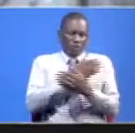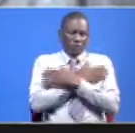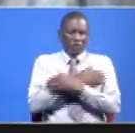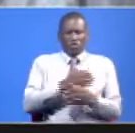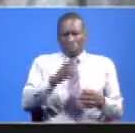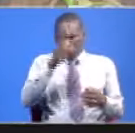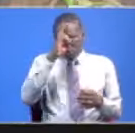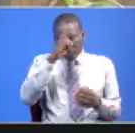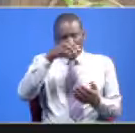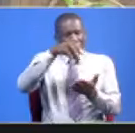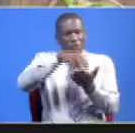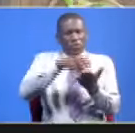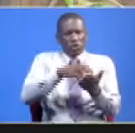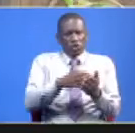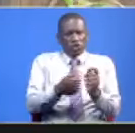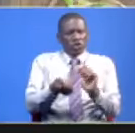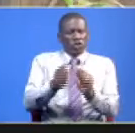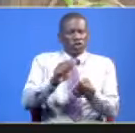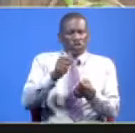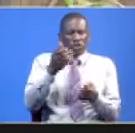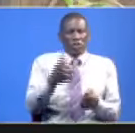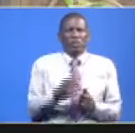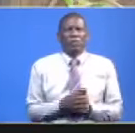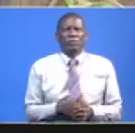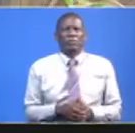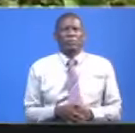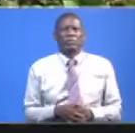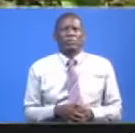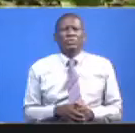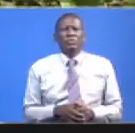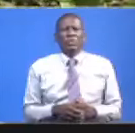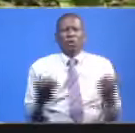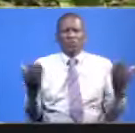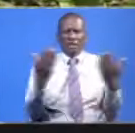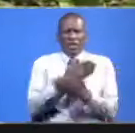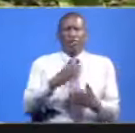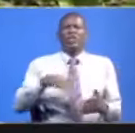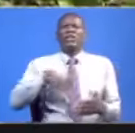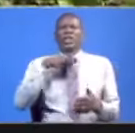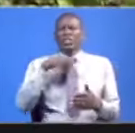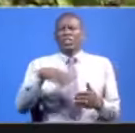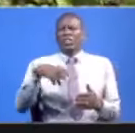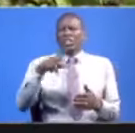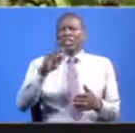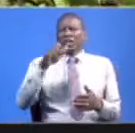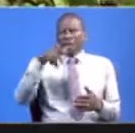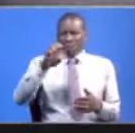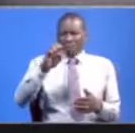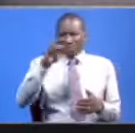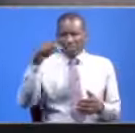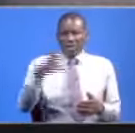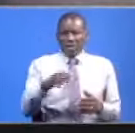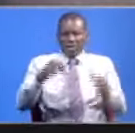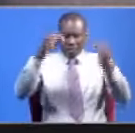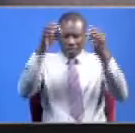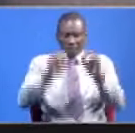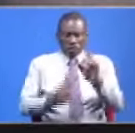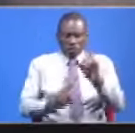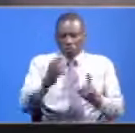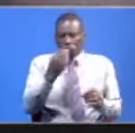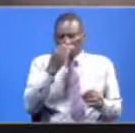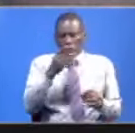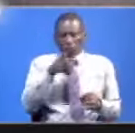But tragically, the situation took a dark turn. On the night of her death, Kipsang reportedly offered to cook